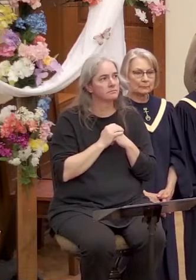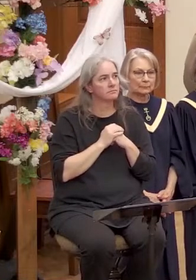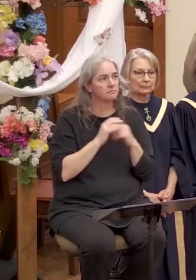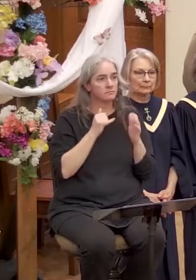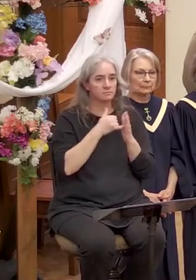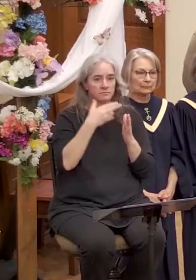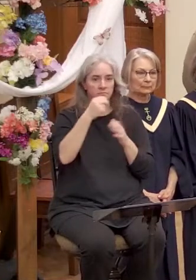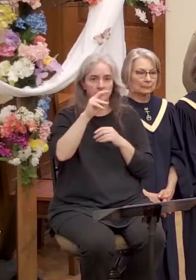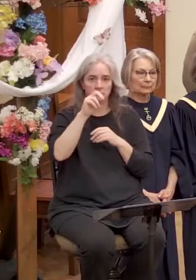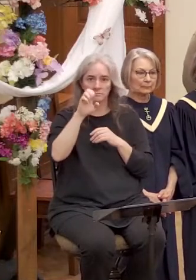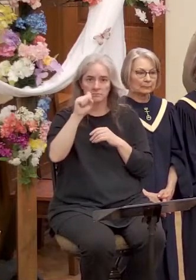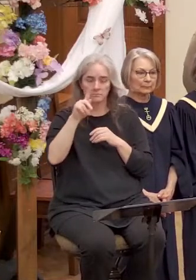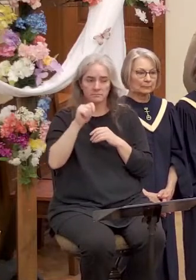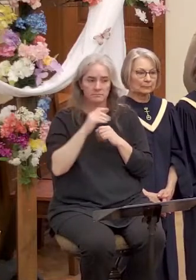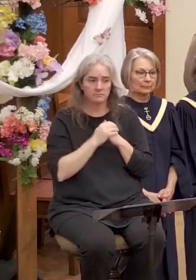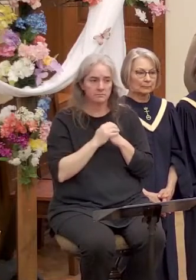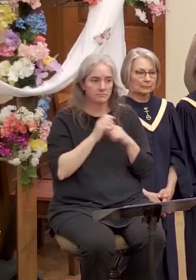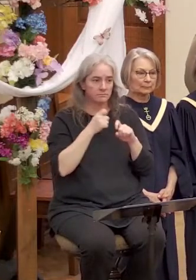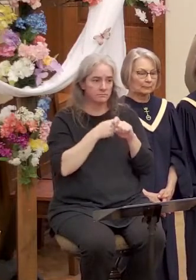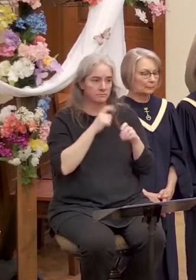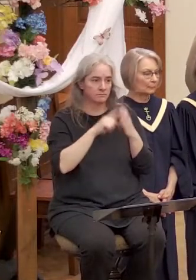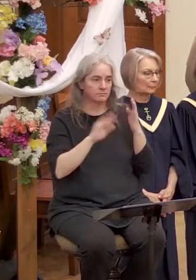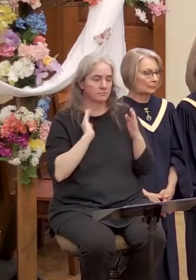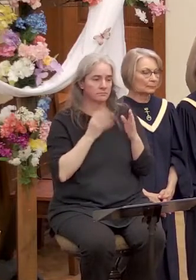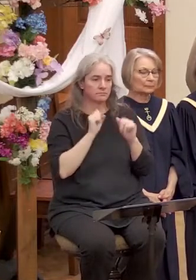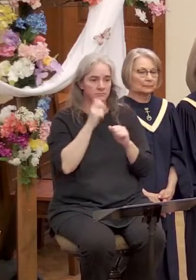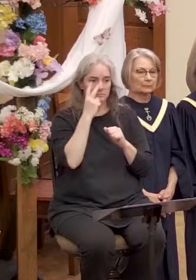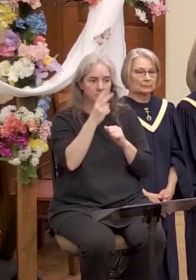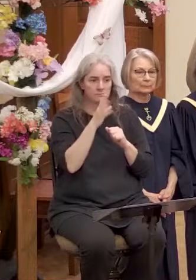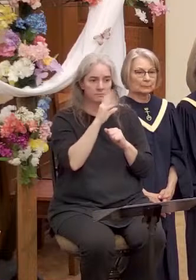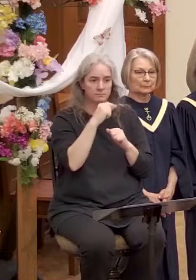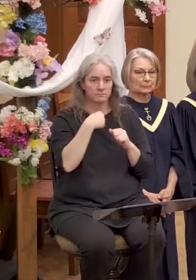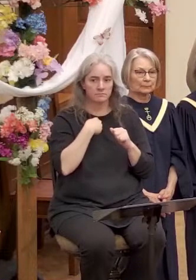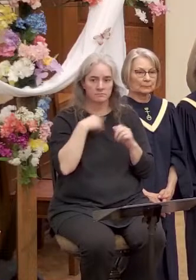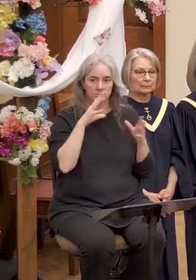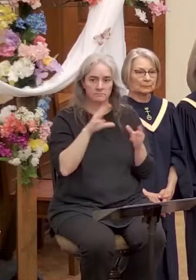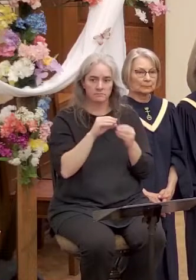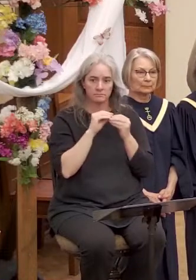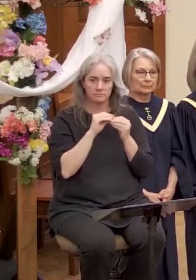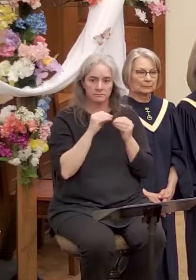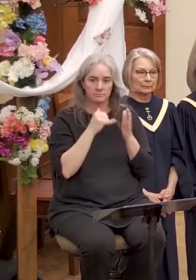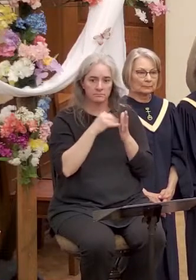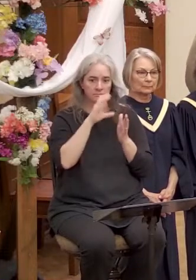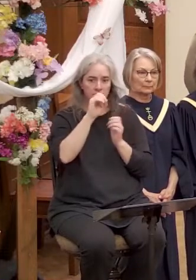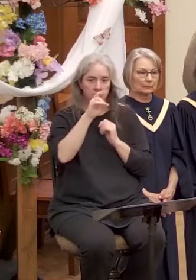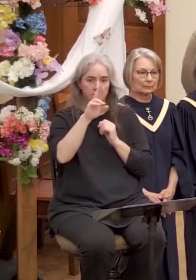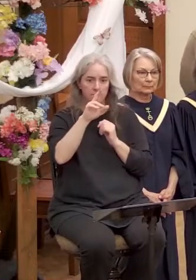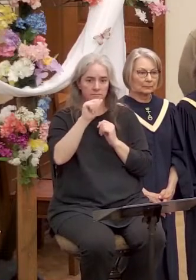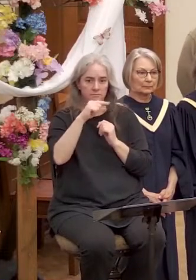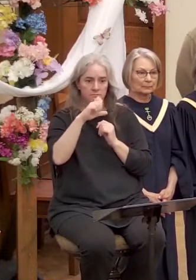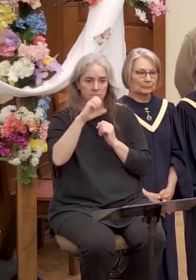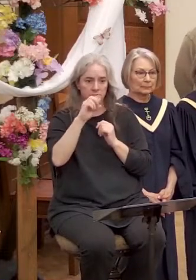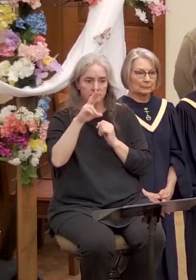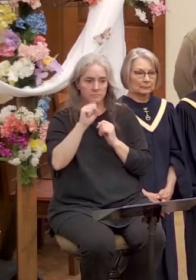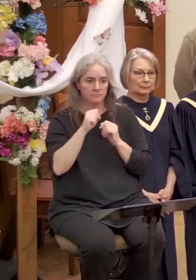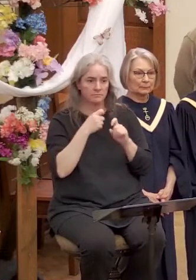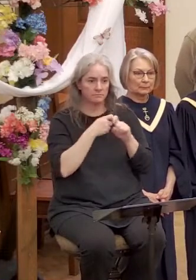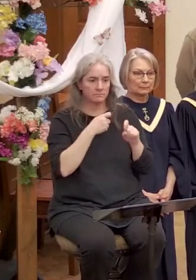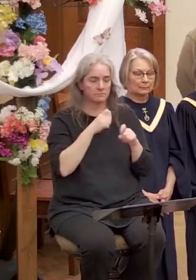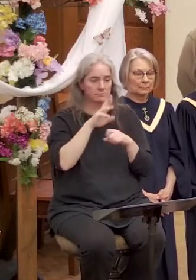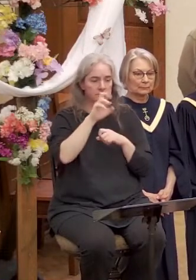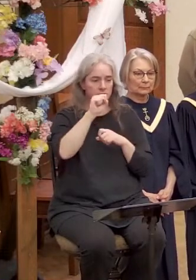honest from what we could see. And I'm going to add it's a little courageous, too, from the respondents.